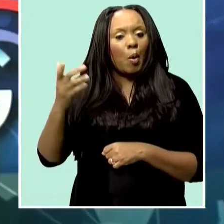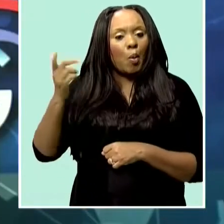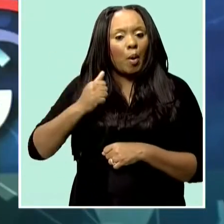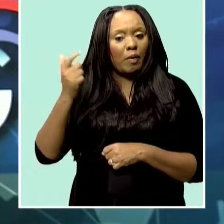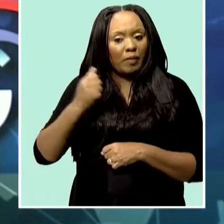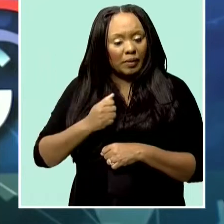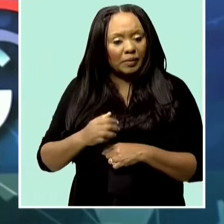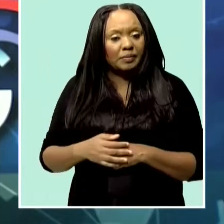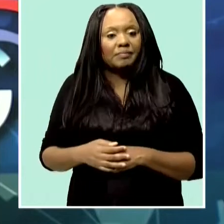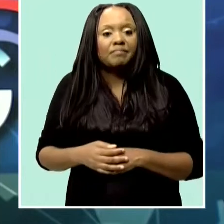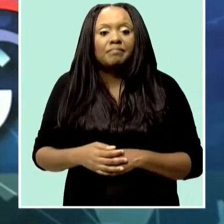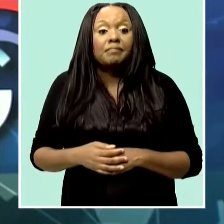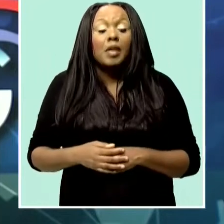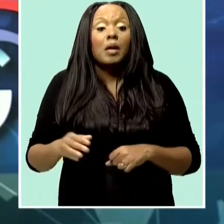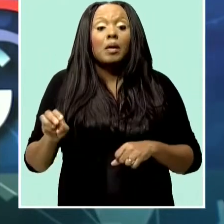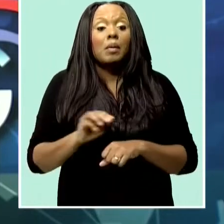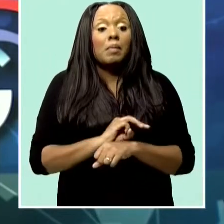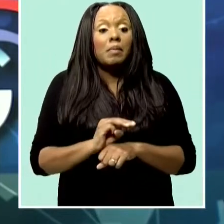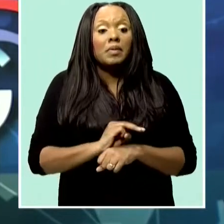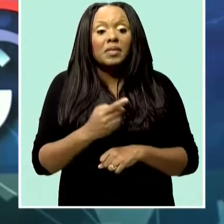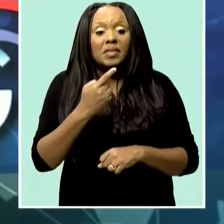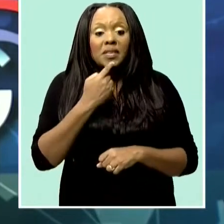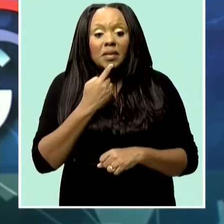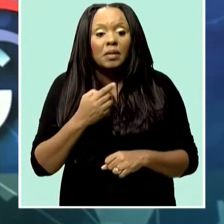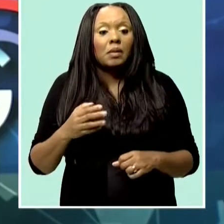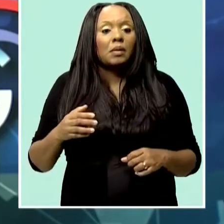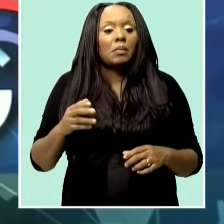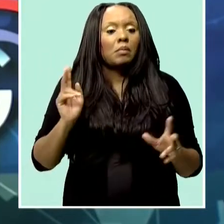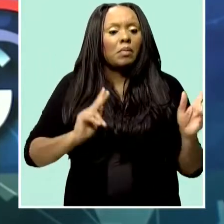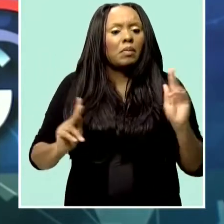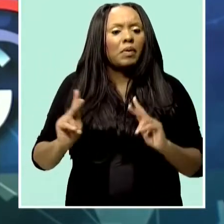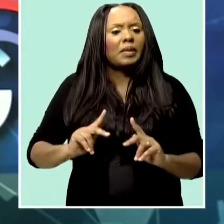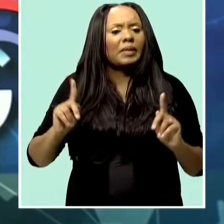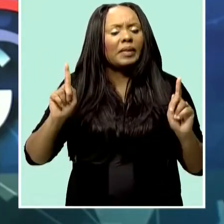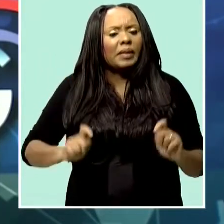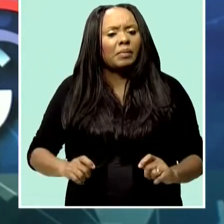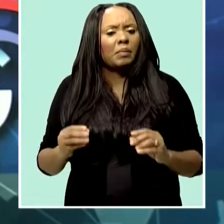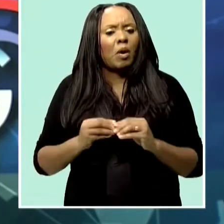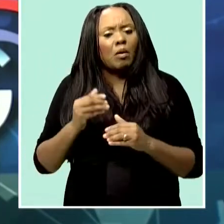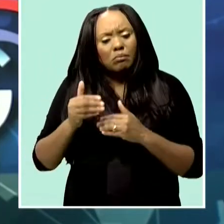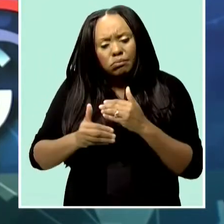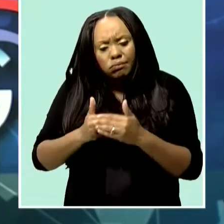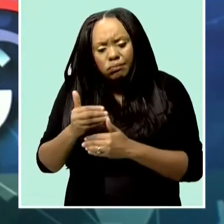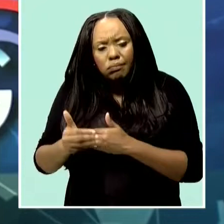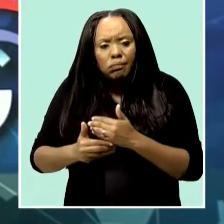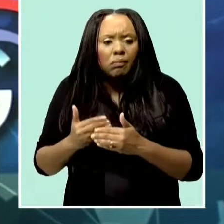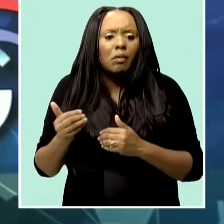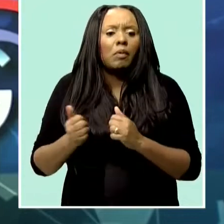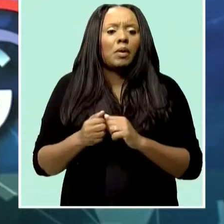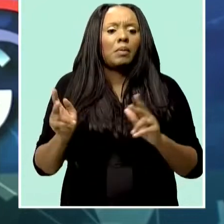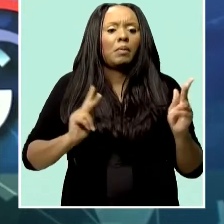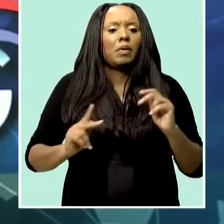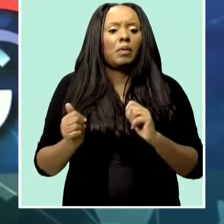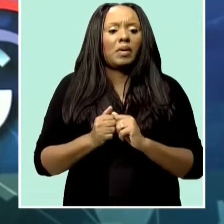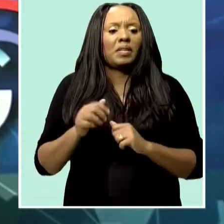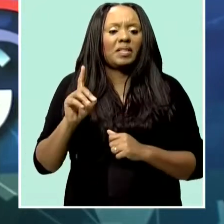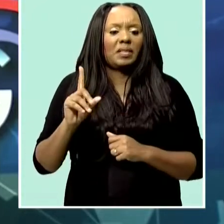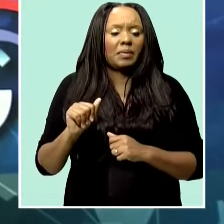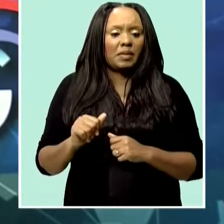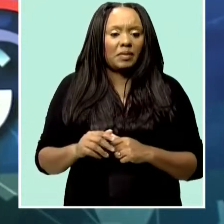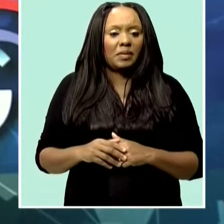pushes ahead with integration plans, Minister Humphrey says the public needs to be more compassionate and caring towards those with